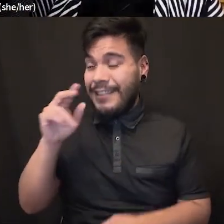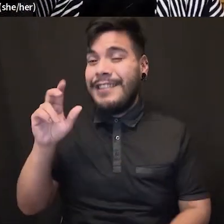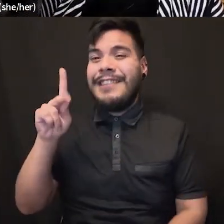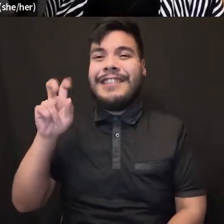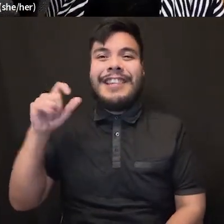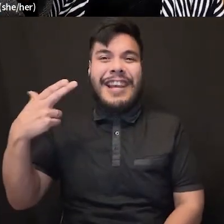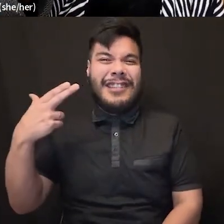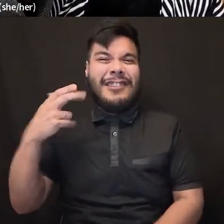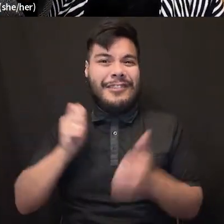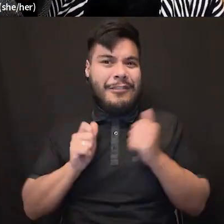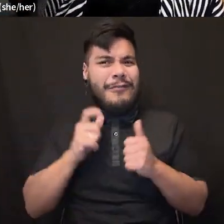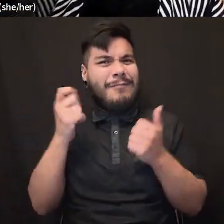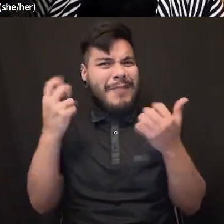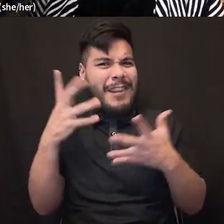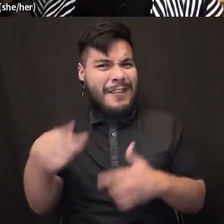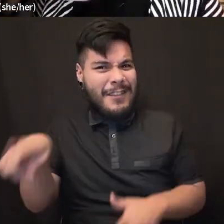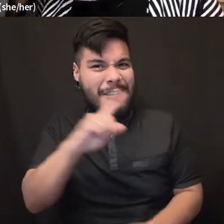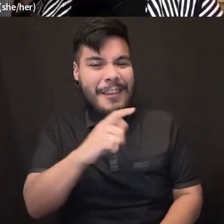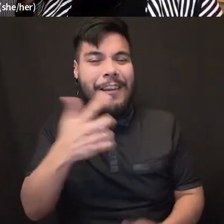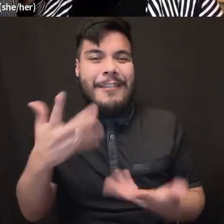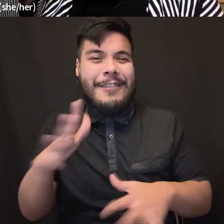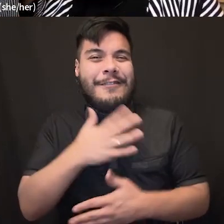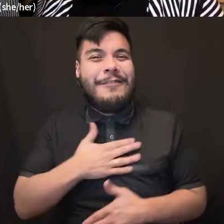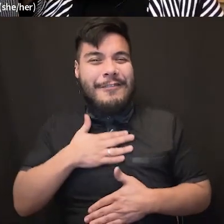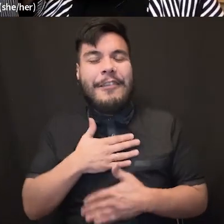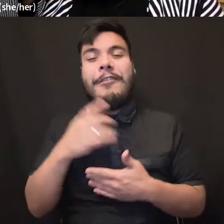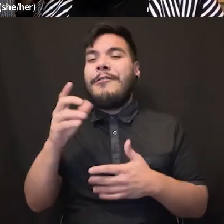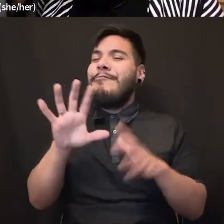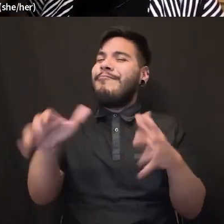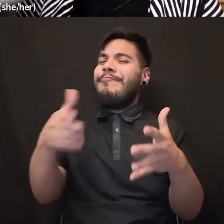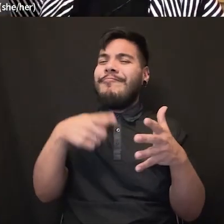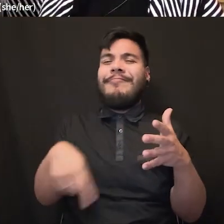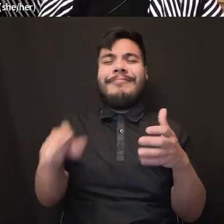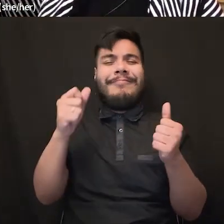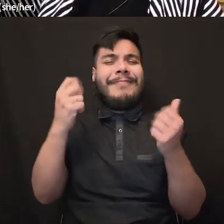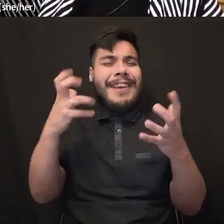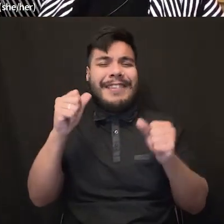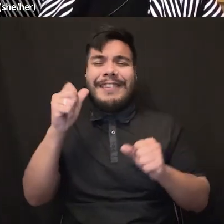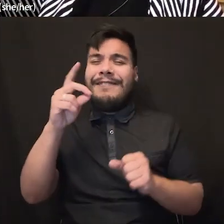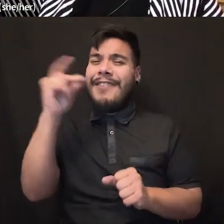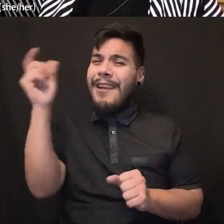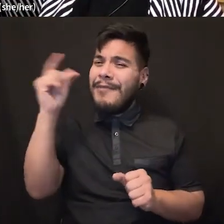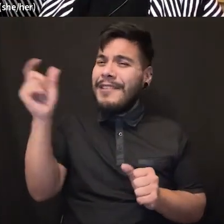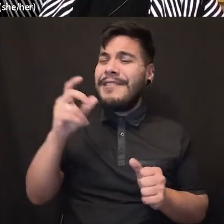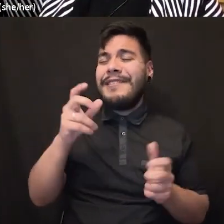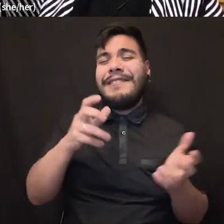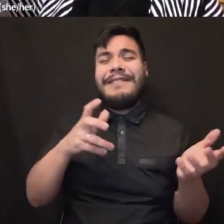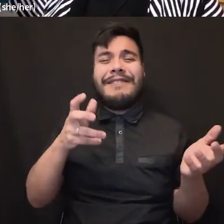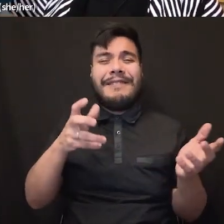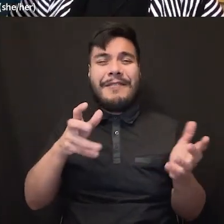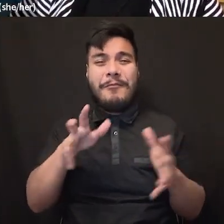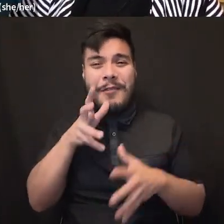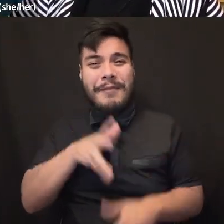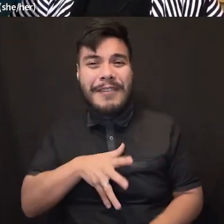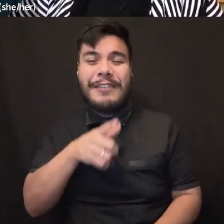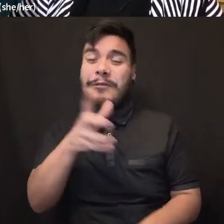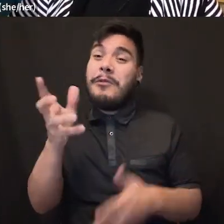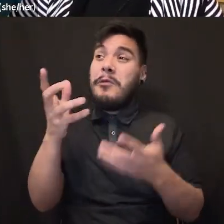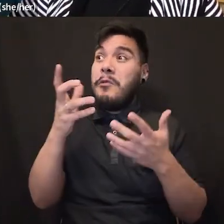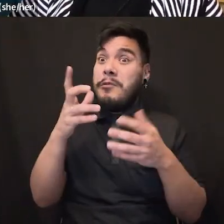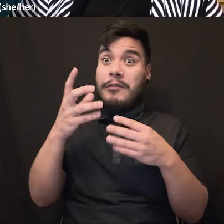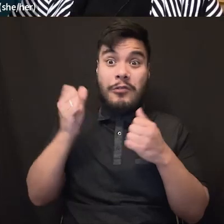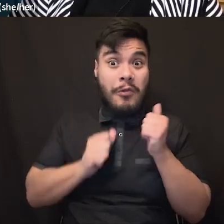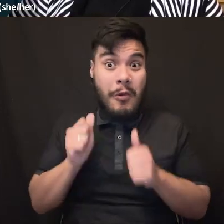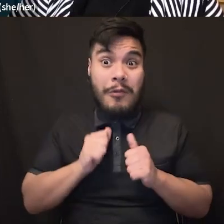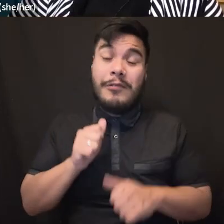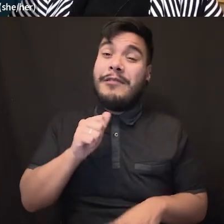already fans of, which features a cast of fat and fabulous funny ladies who sold out shows at UCB in Los